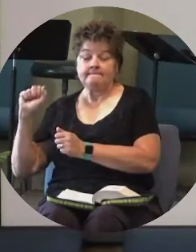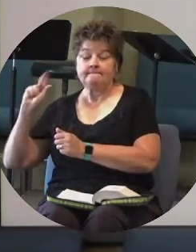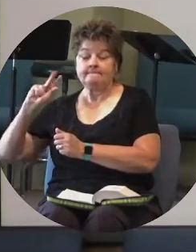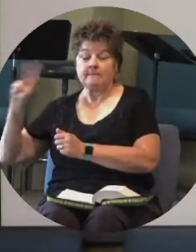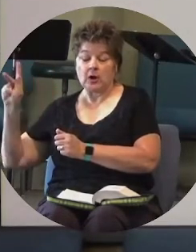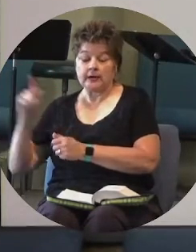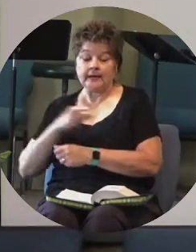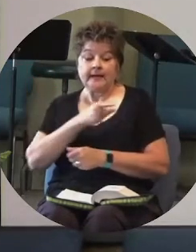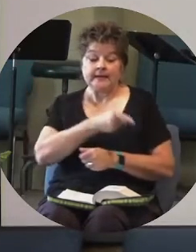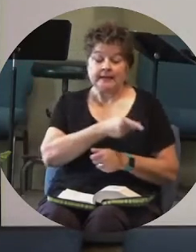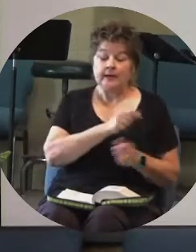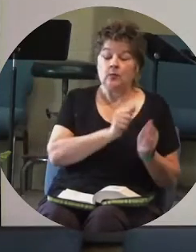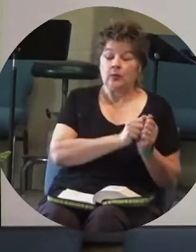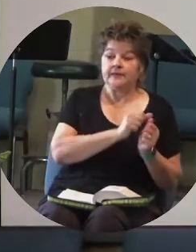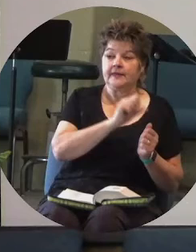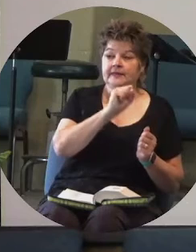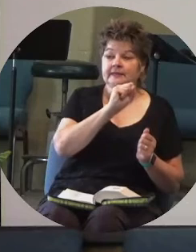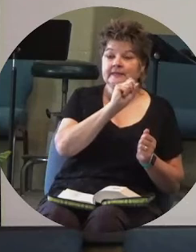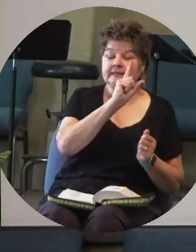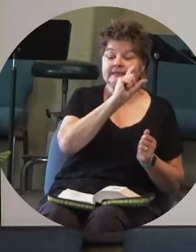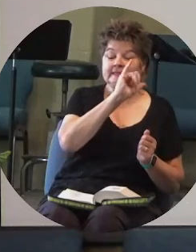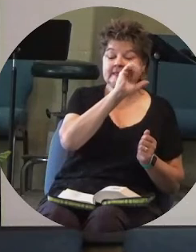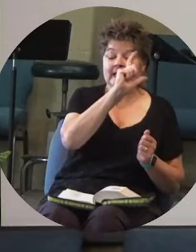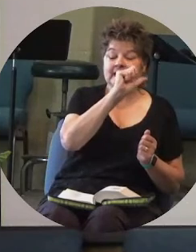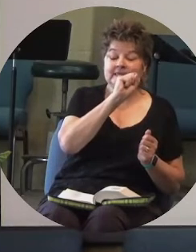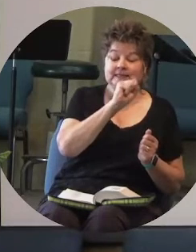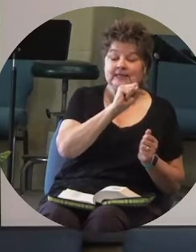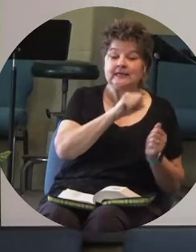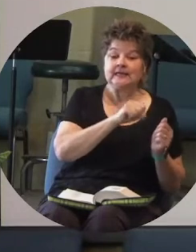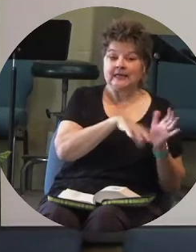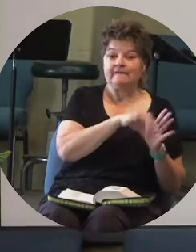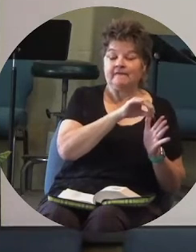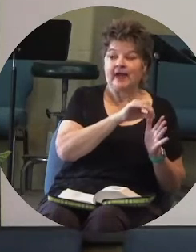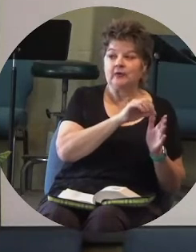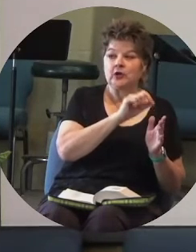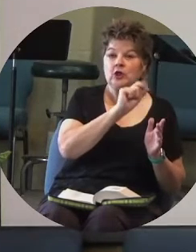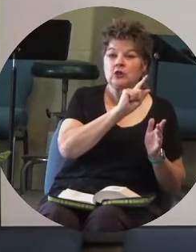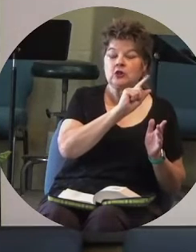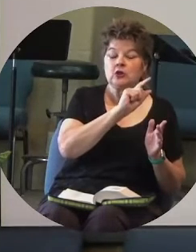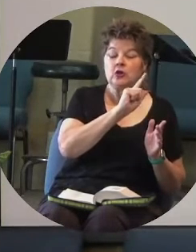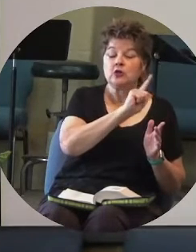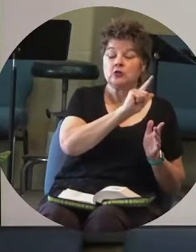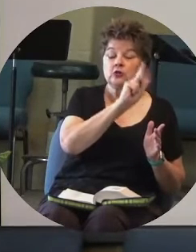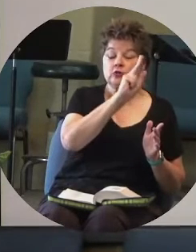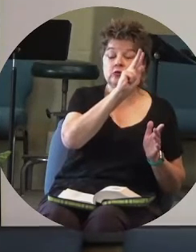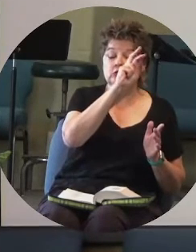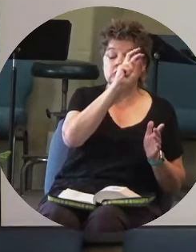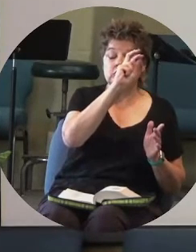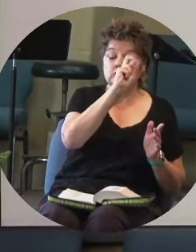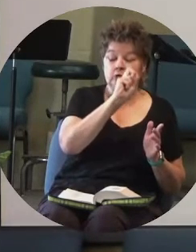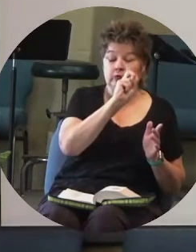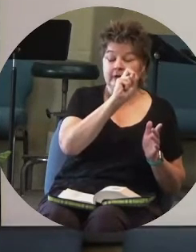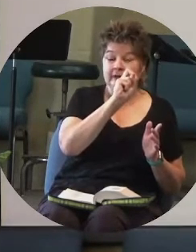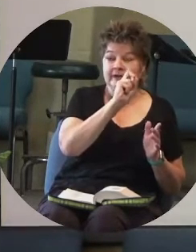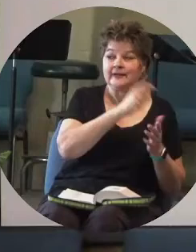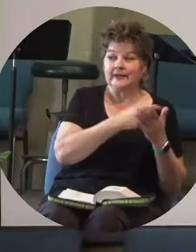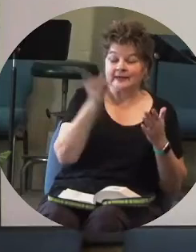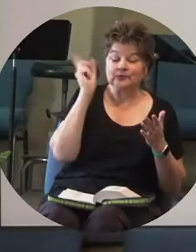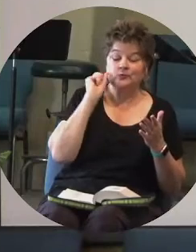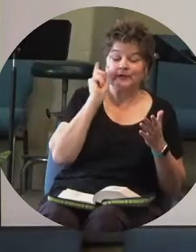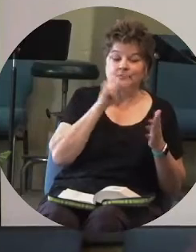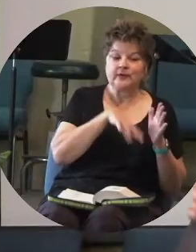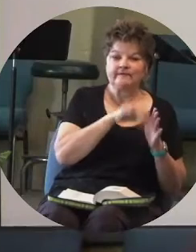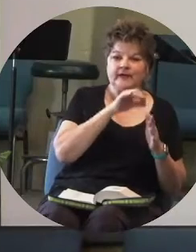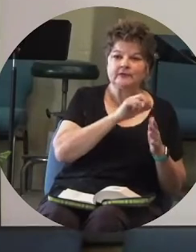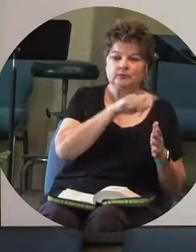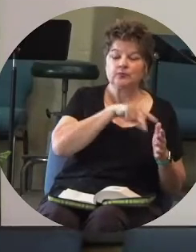and ultimately he picked up Luke last week. And so he's got his personal doctor. And yet there was this contention,